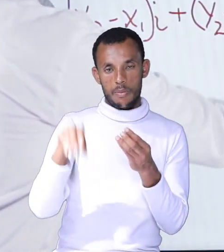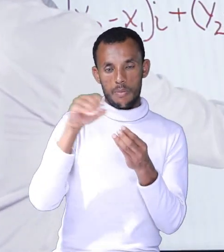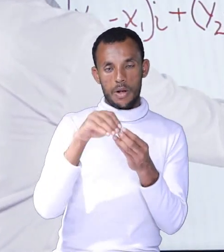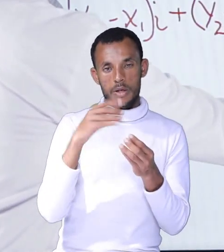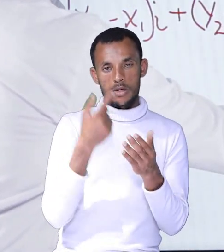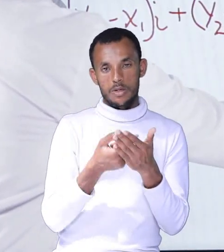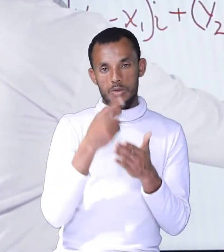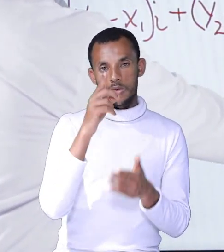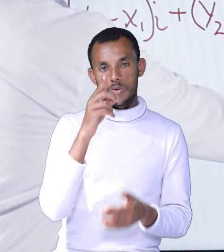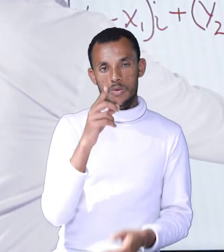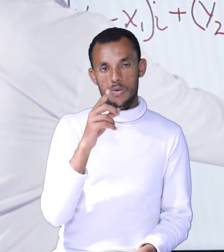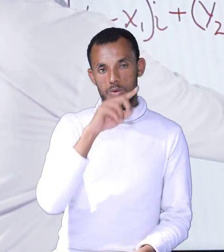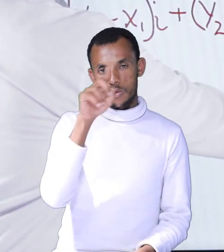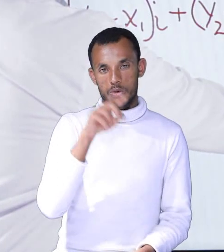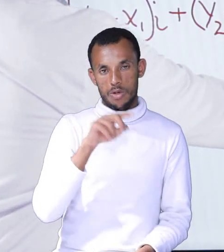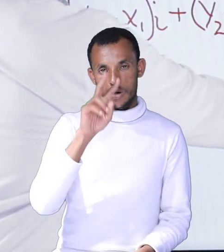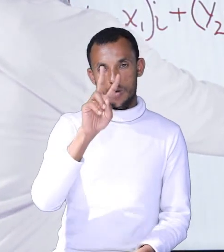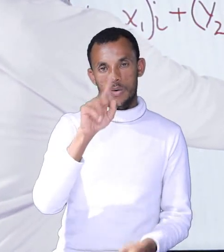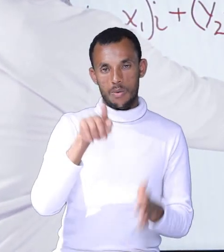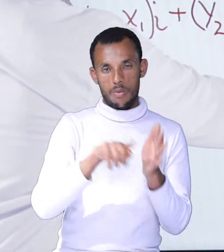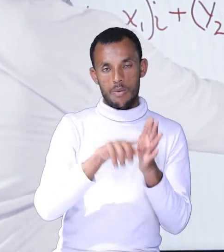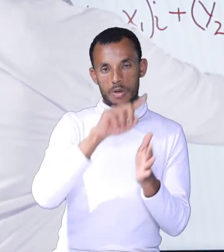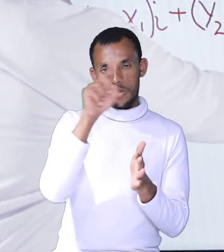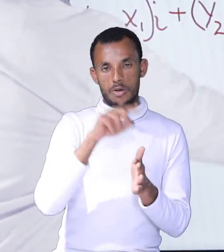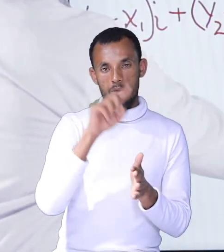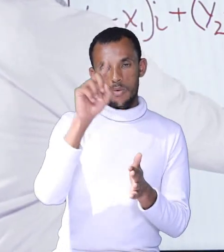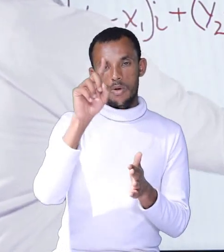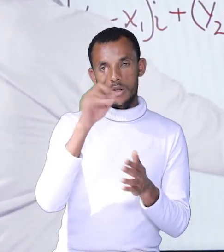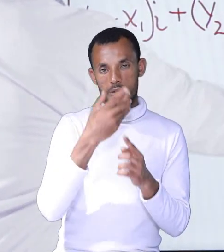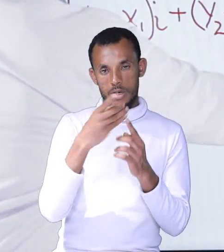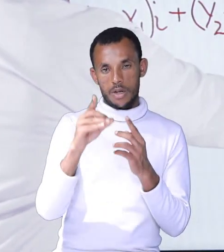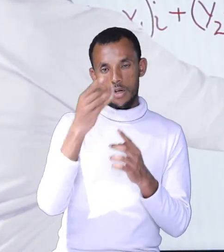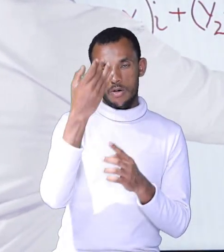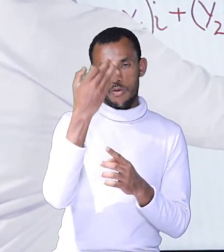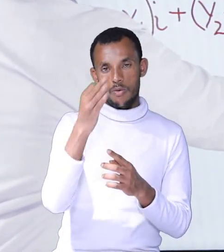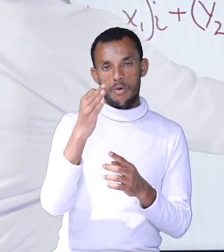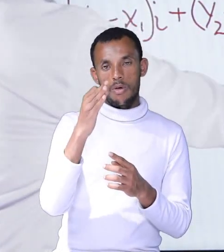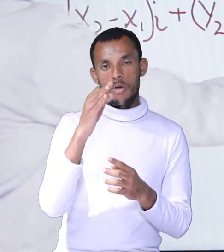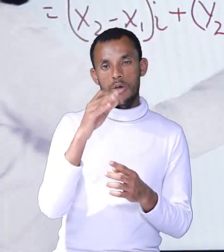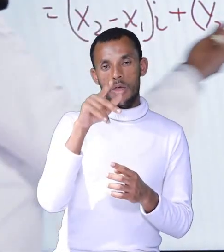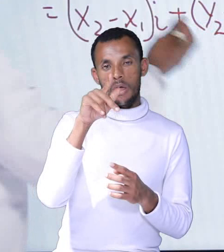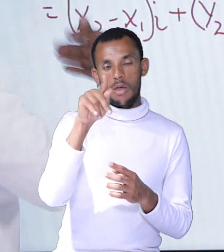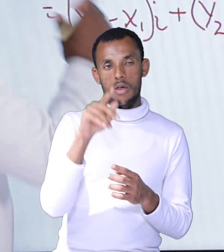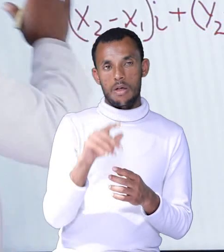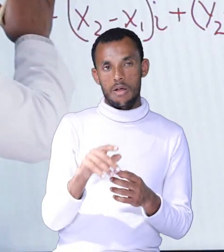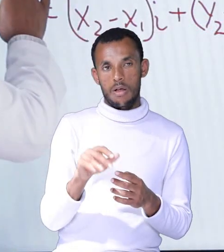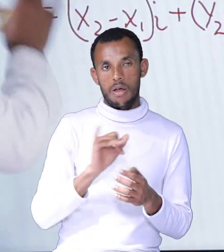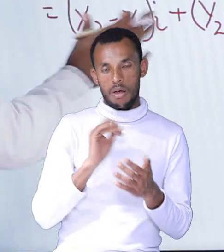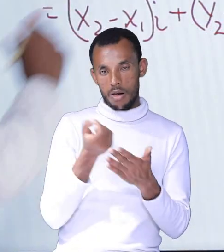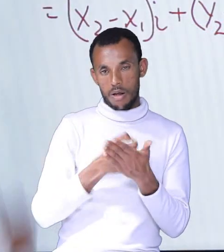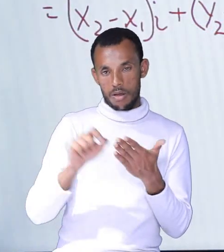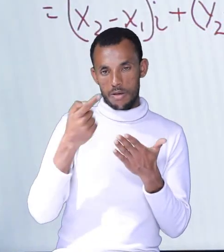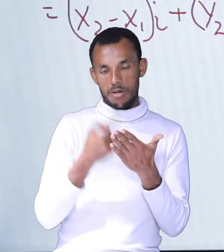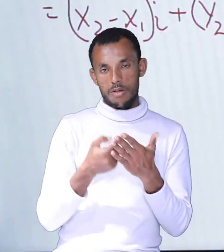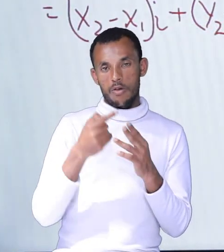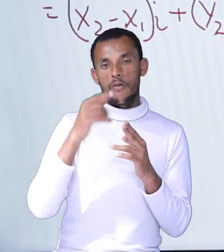this one is z2 minus z1 in the direction of k. So I can write this vector